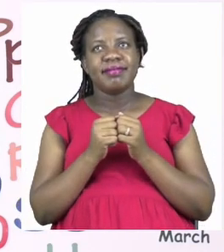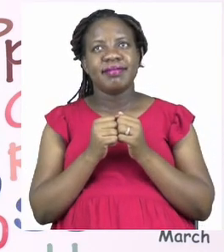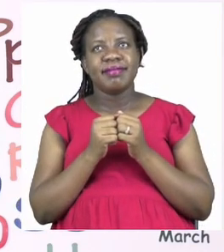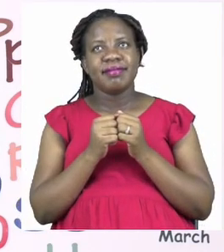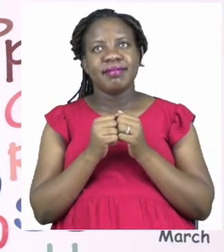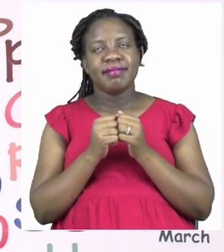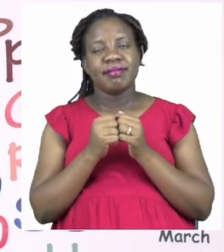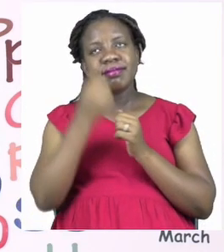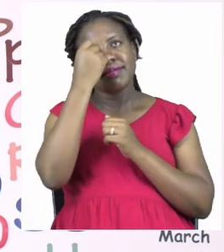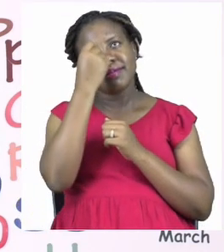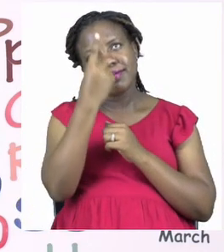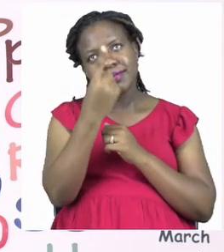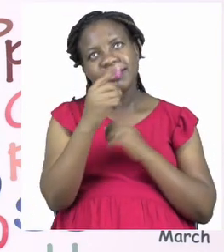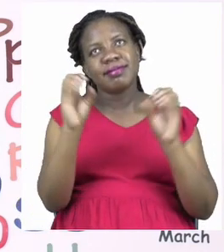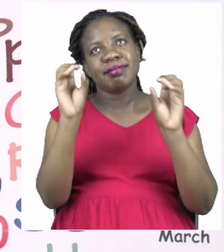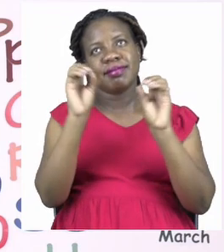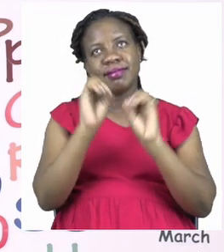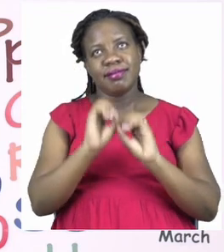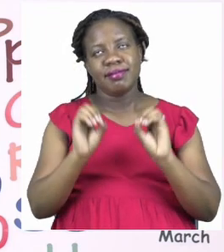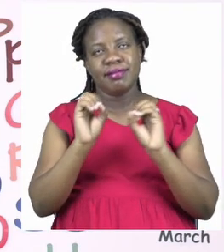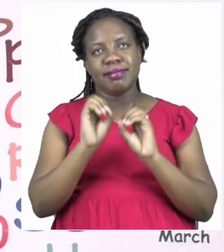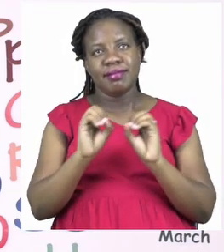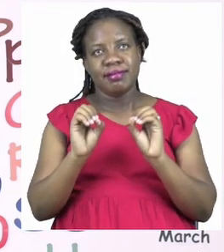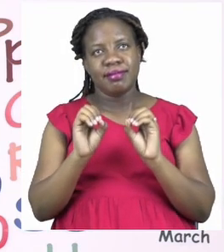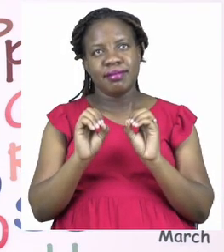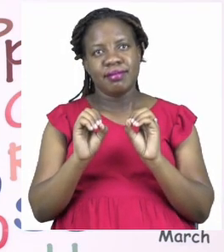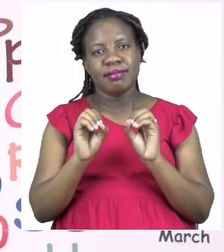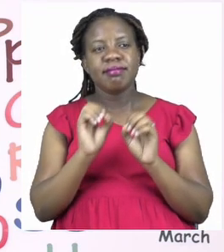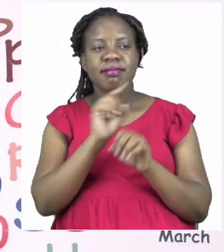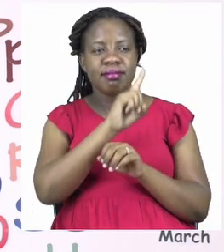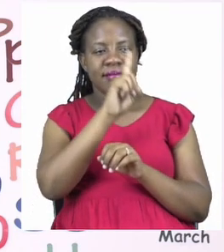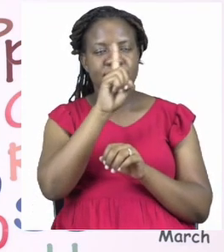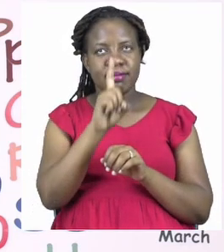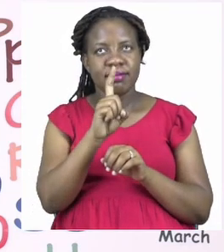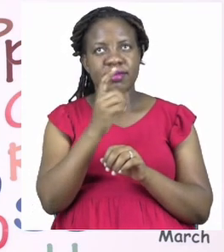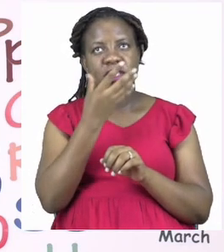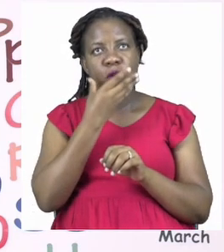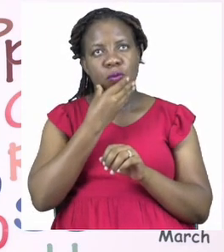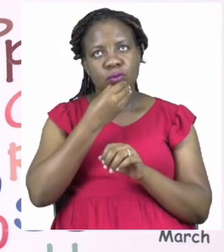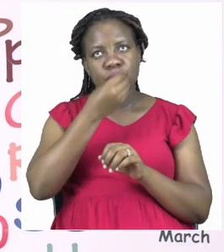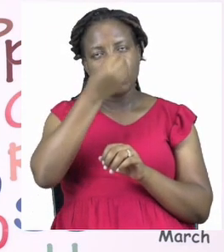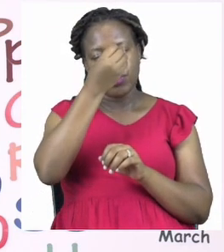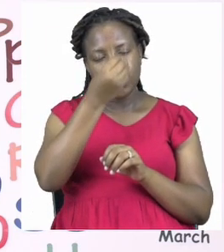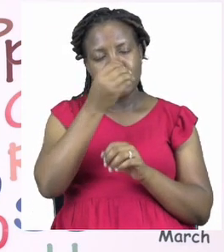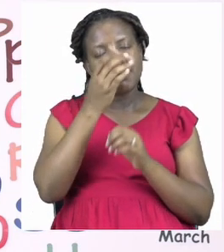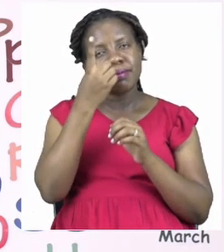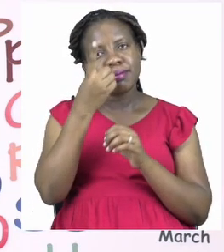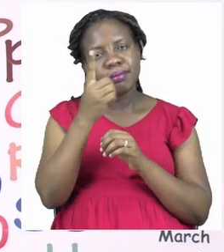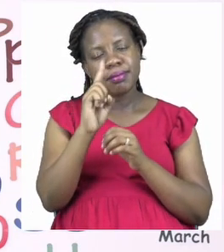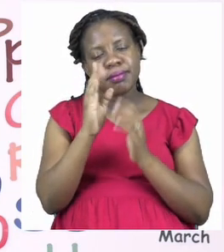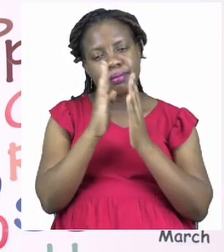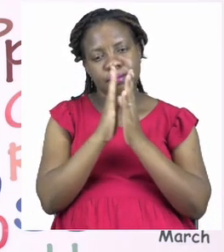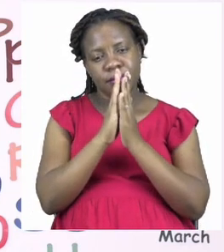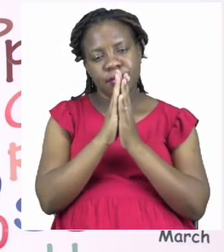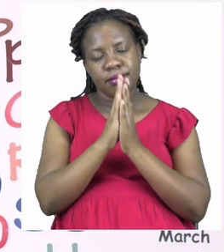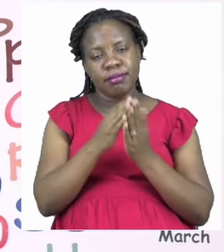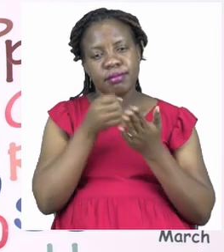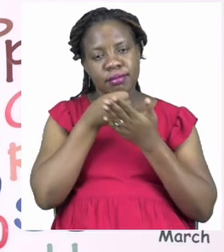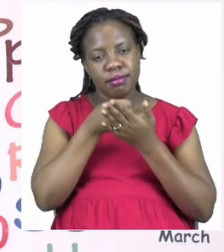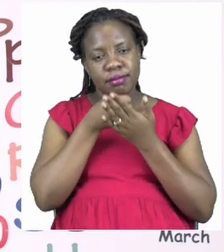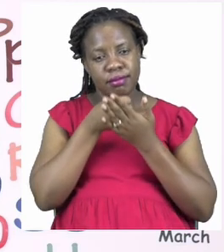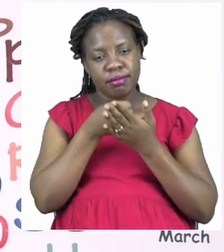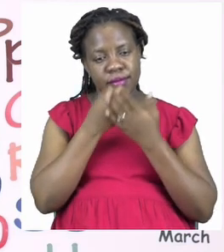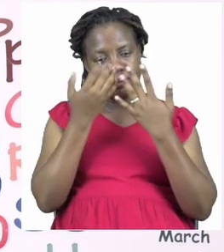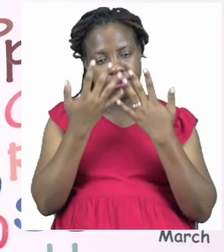don't understand, you ask an adult, but try and finish your work by yourselves. So now that we are